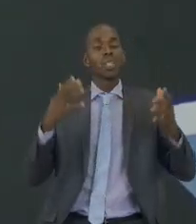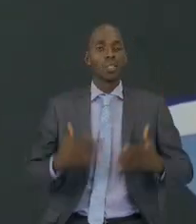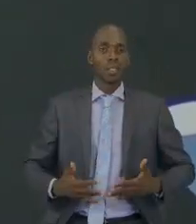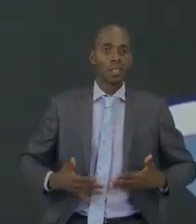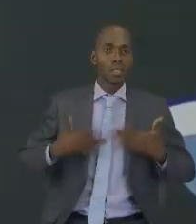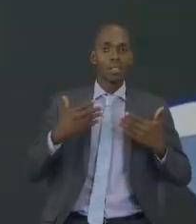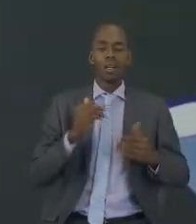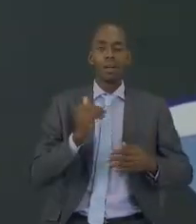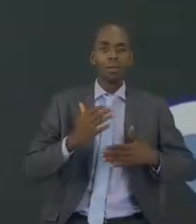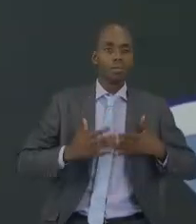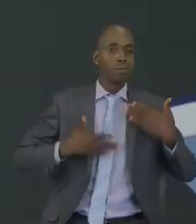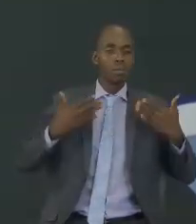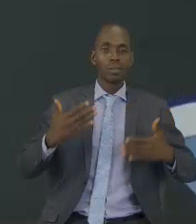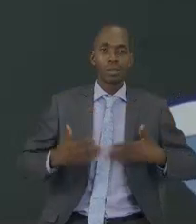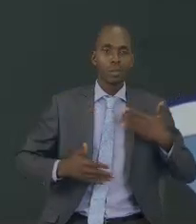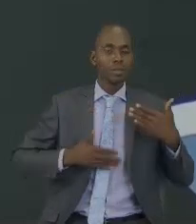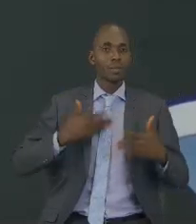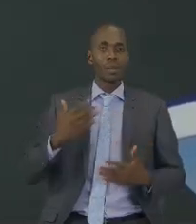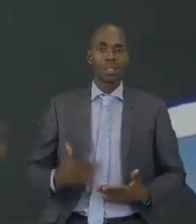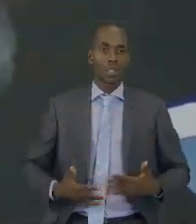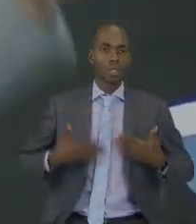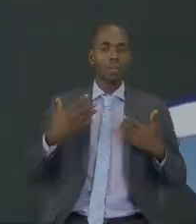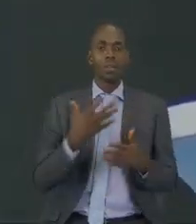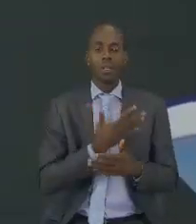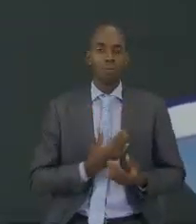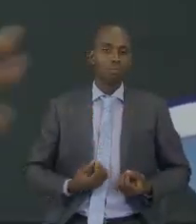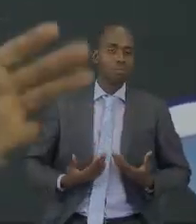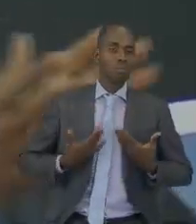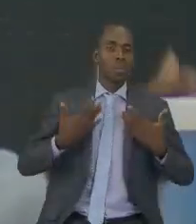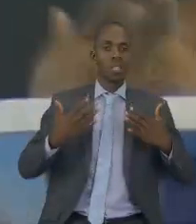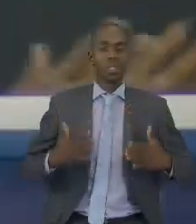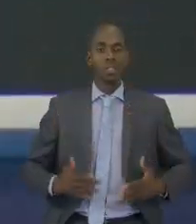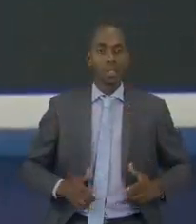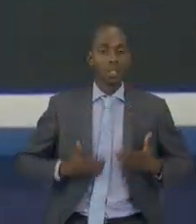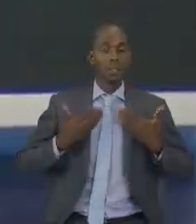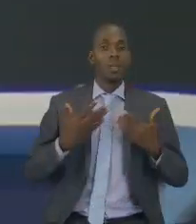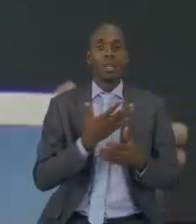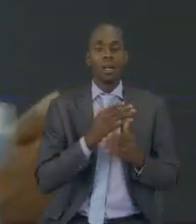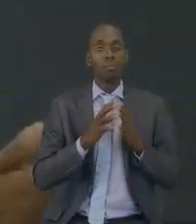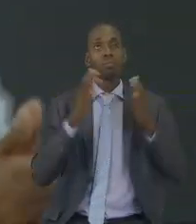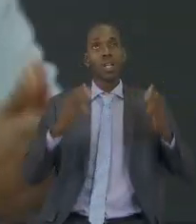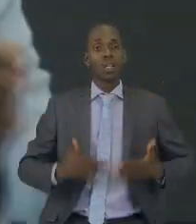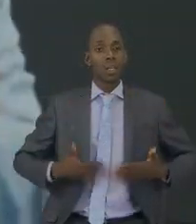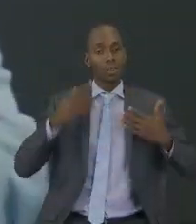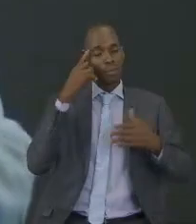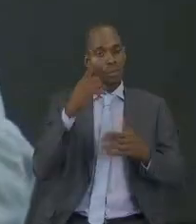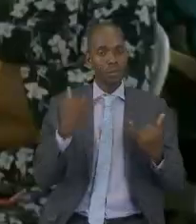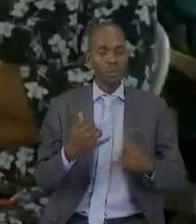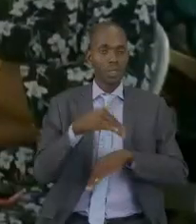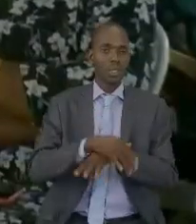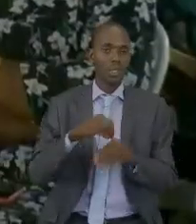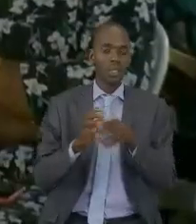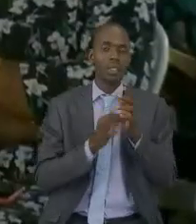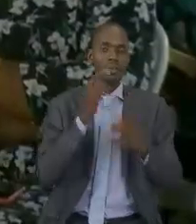A joyful, happy life, an exciting life, abundant life for you tonight, in